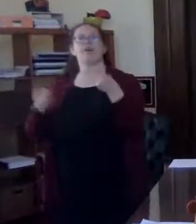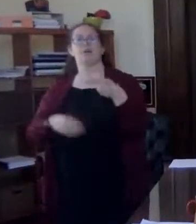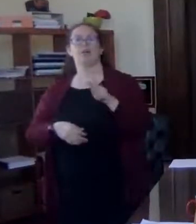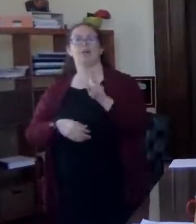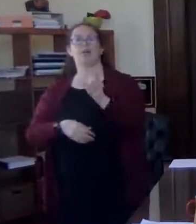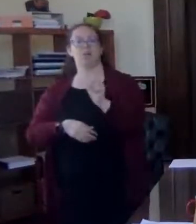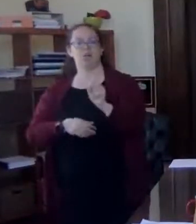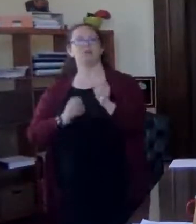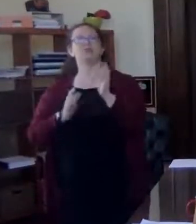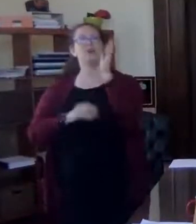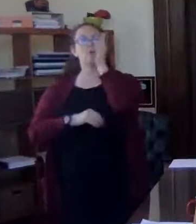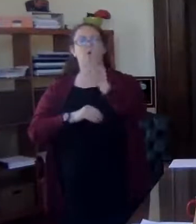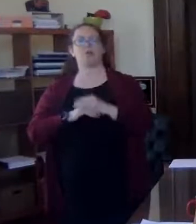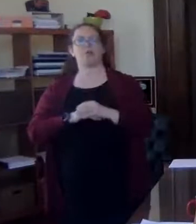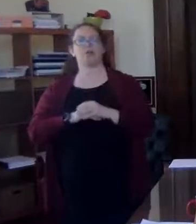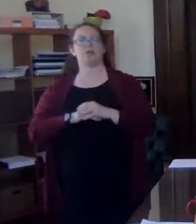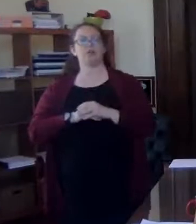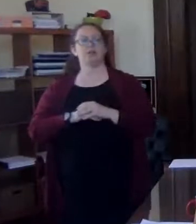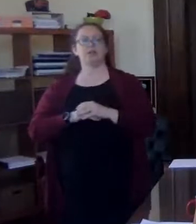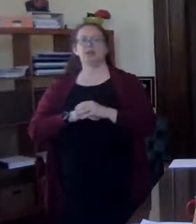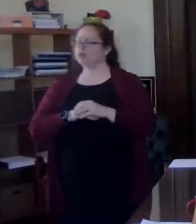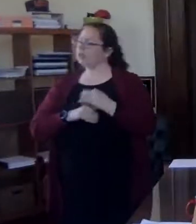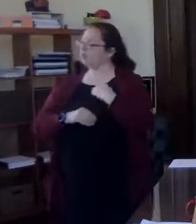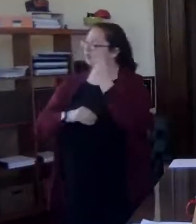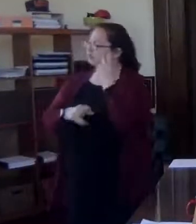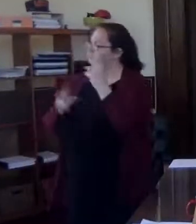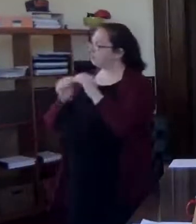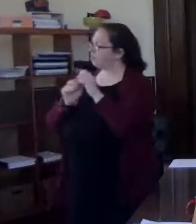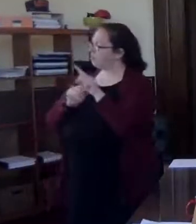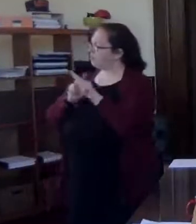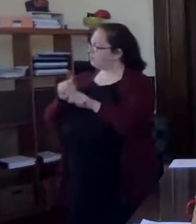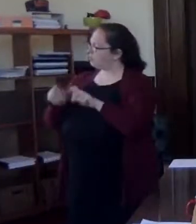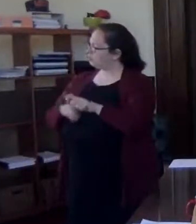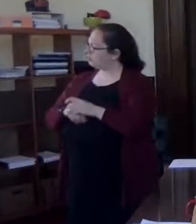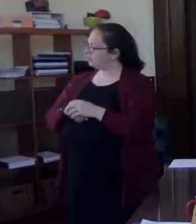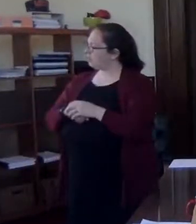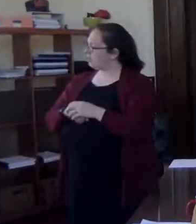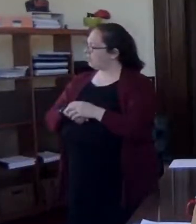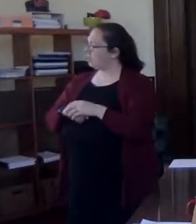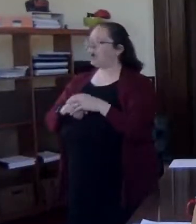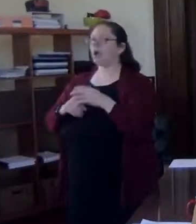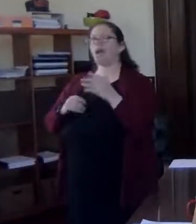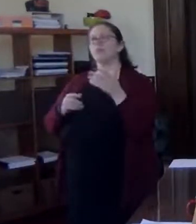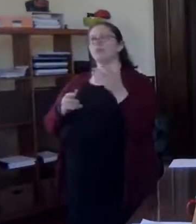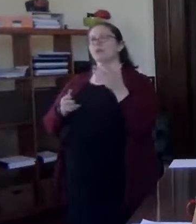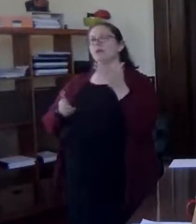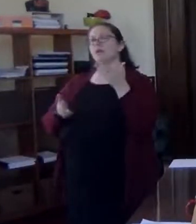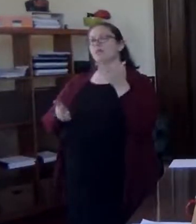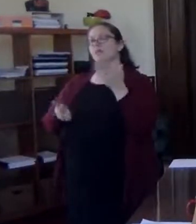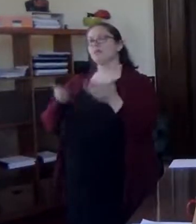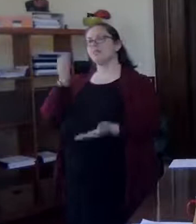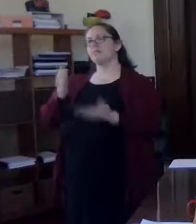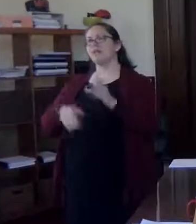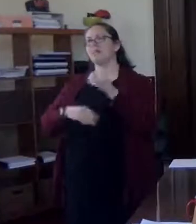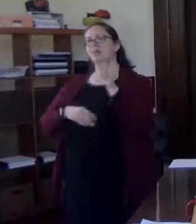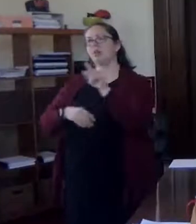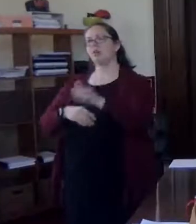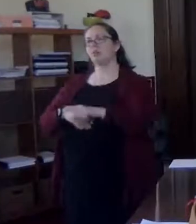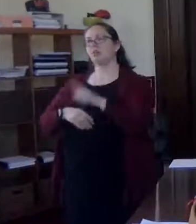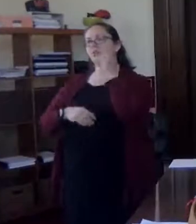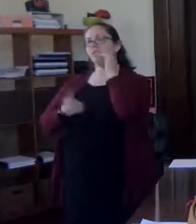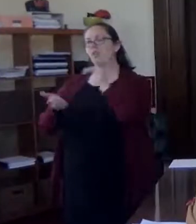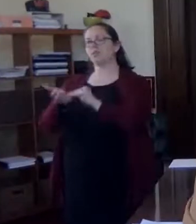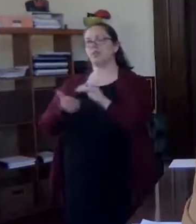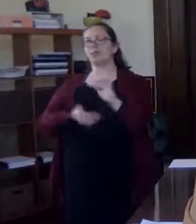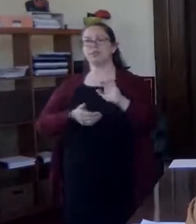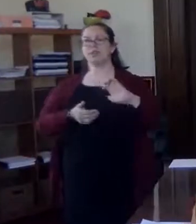Let me look through these questions real quick, Mayor. This might have been a question for Dr. Eccles, but you've talked about